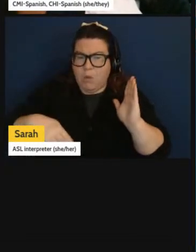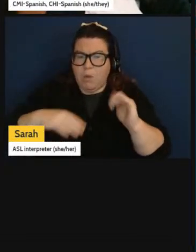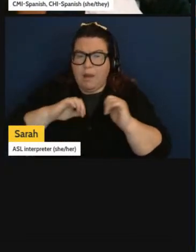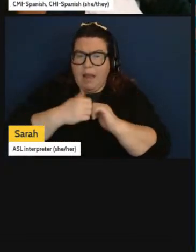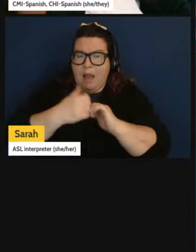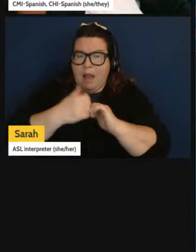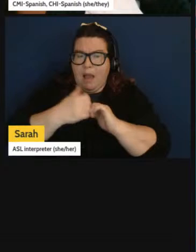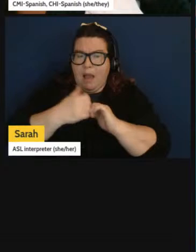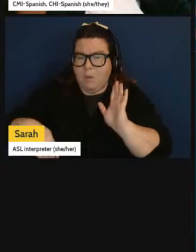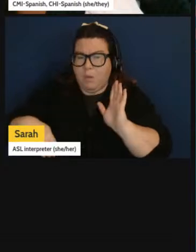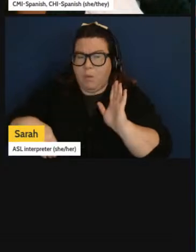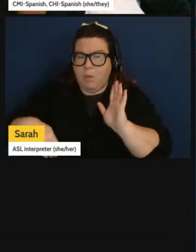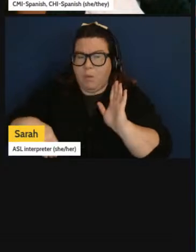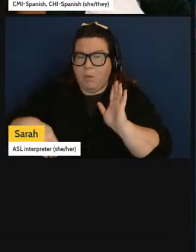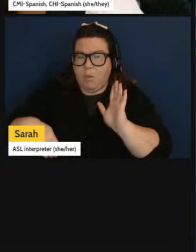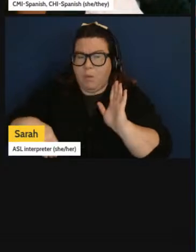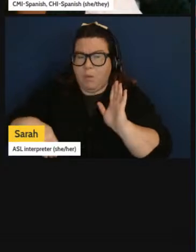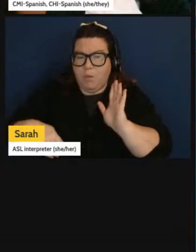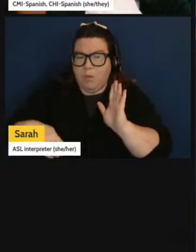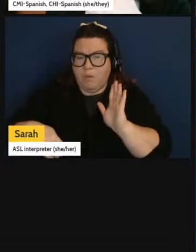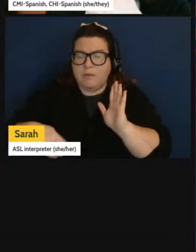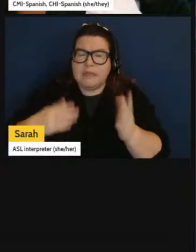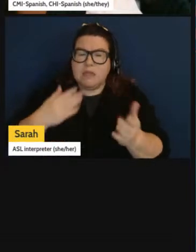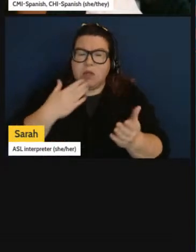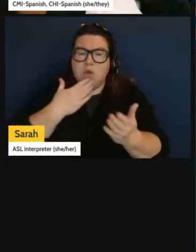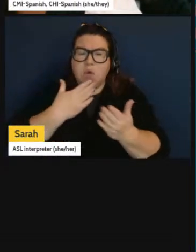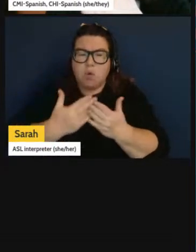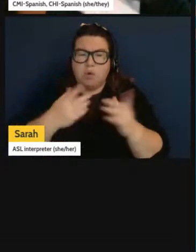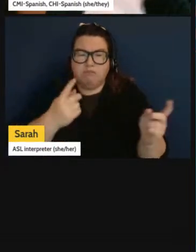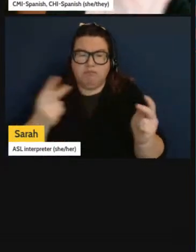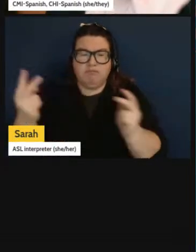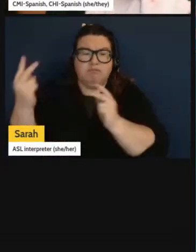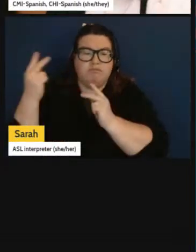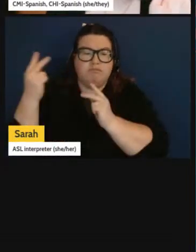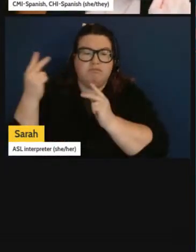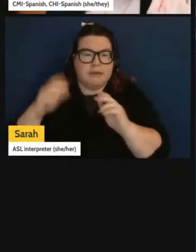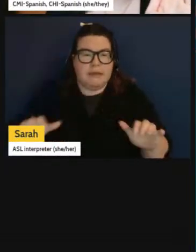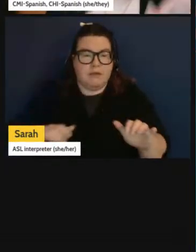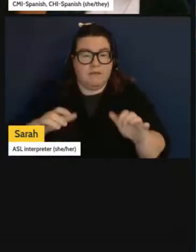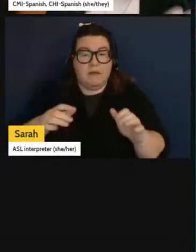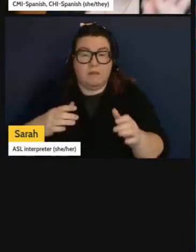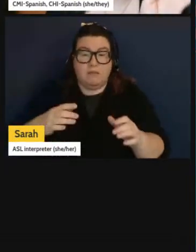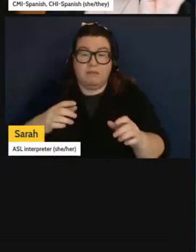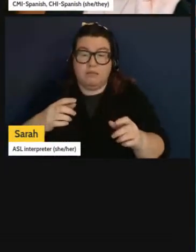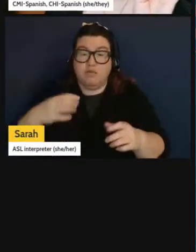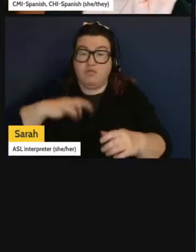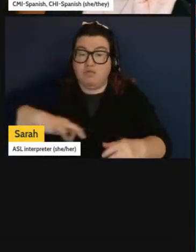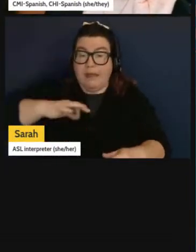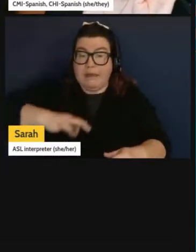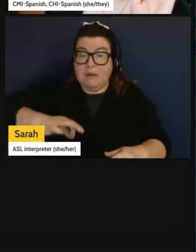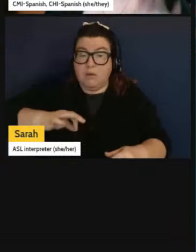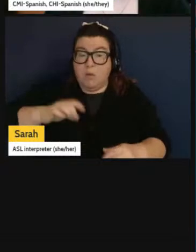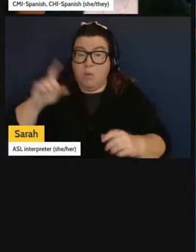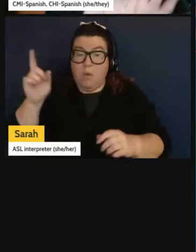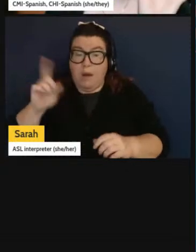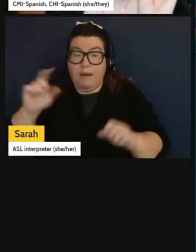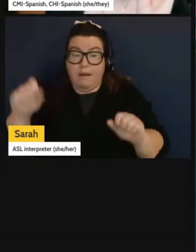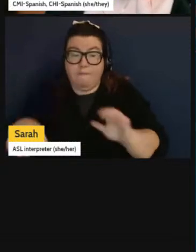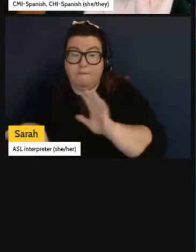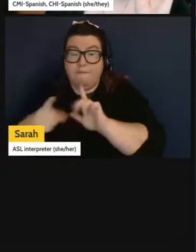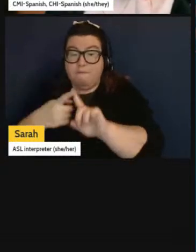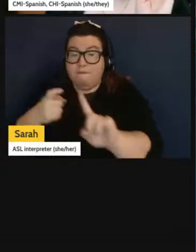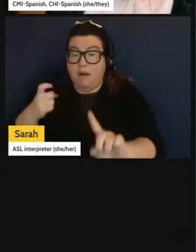out? It's a really great self-reflection activity. And I have to give credit where credit is due. My